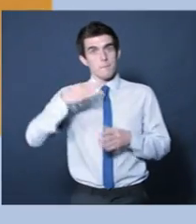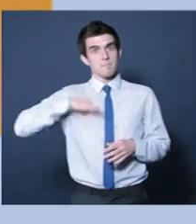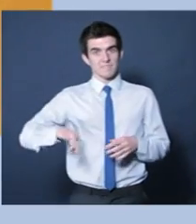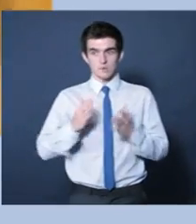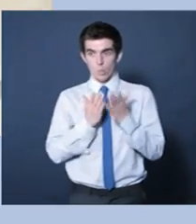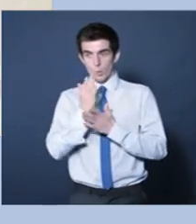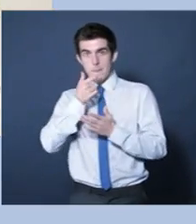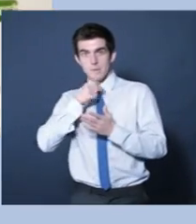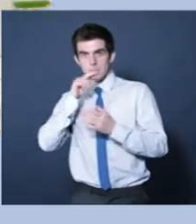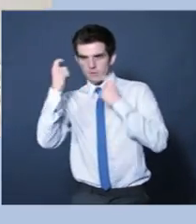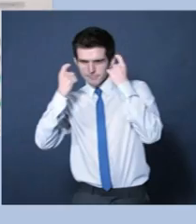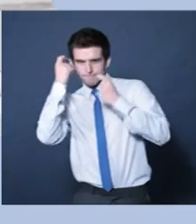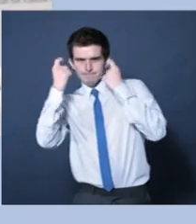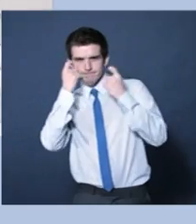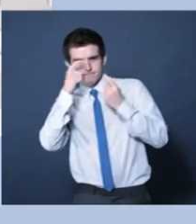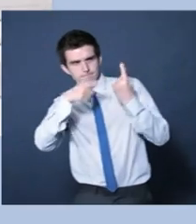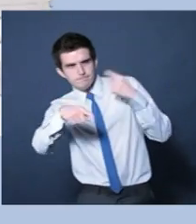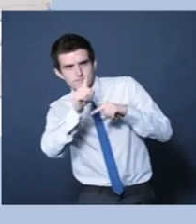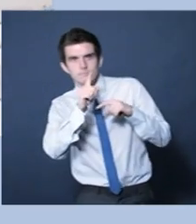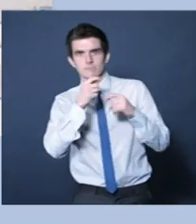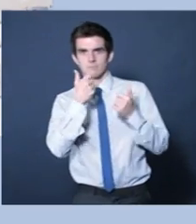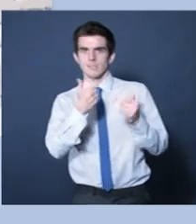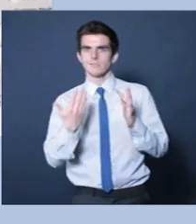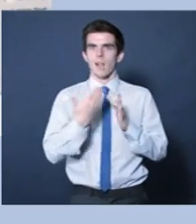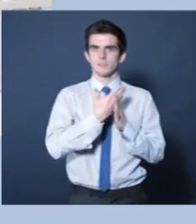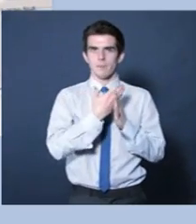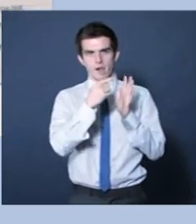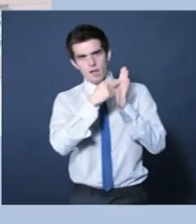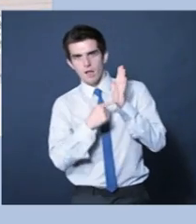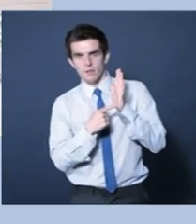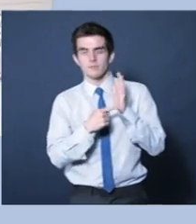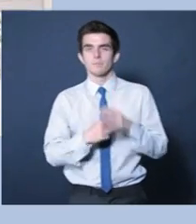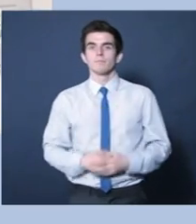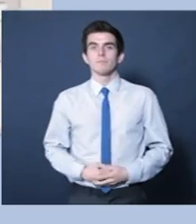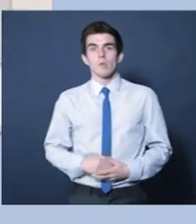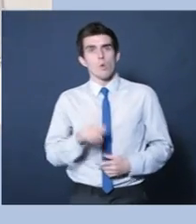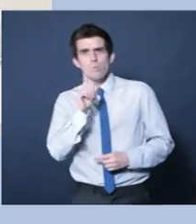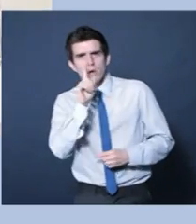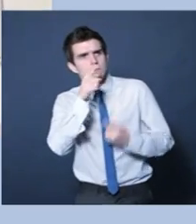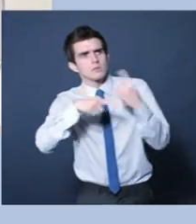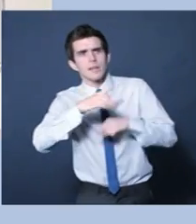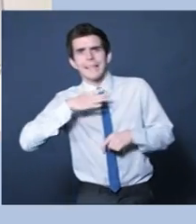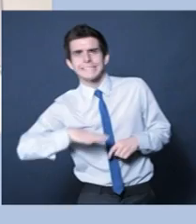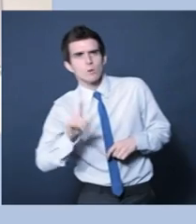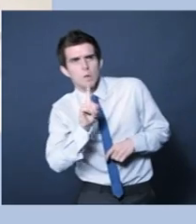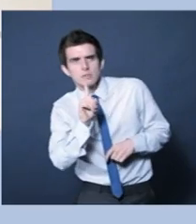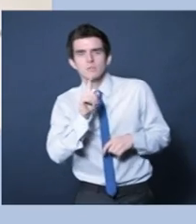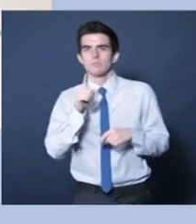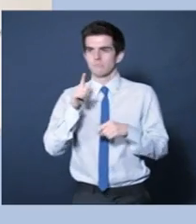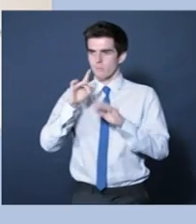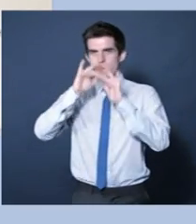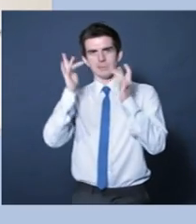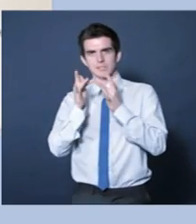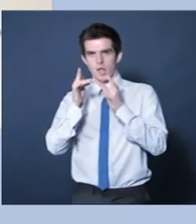So all of those people are people who could really benefit from the sorts of considerations that we take when it comes